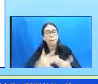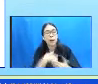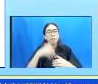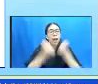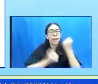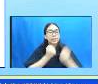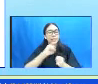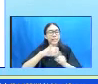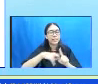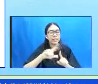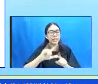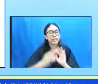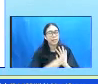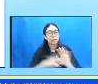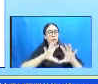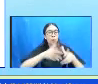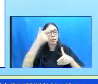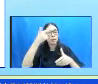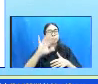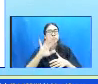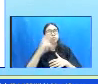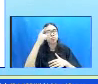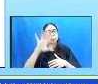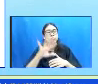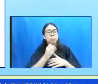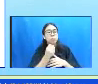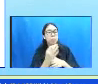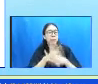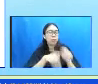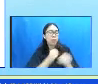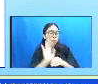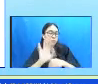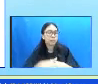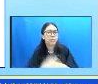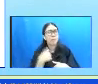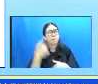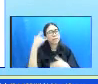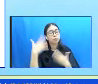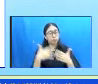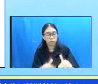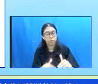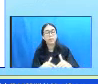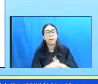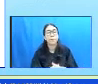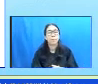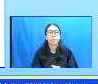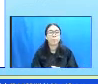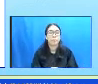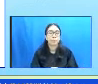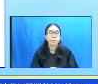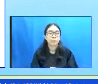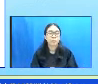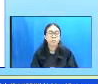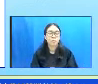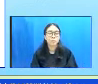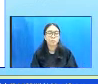Ladies and gentlemen, I will stop here as this session is short and I'm very sure our panelists will have lots to say. So